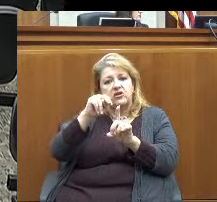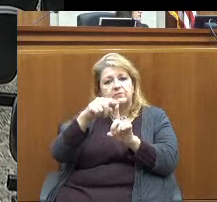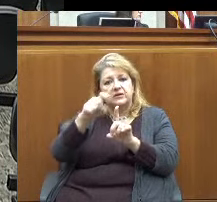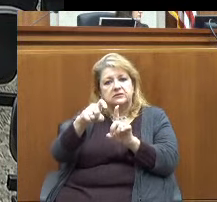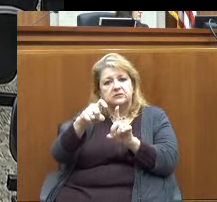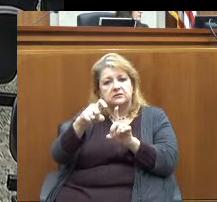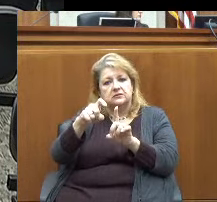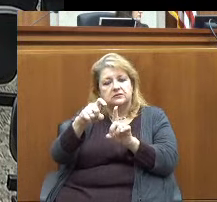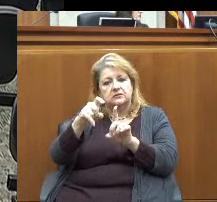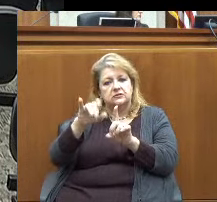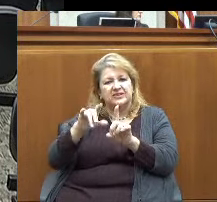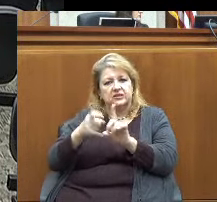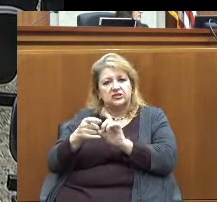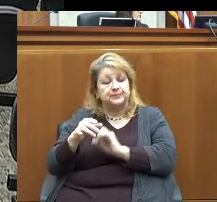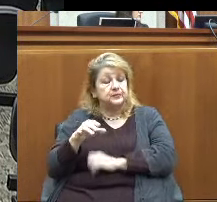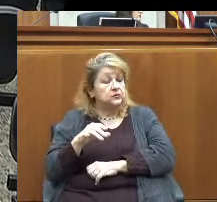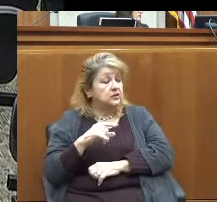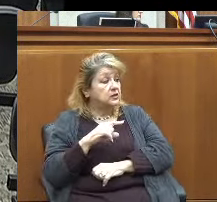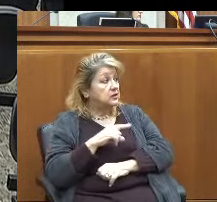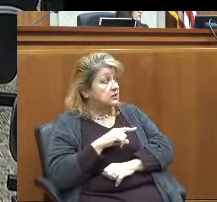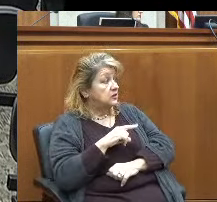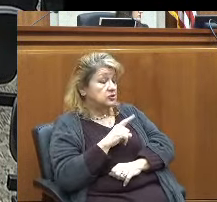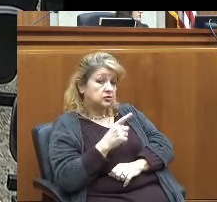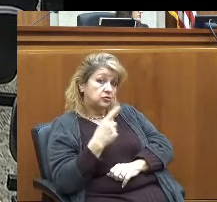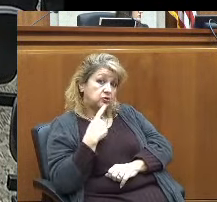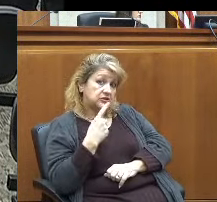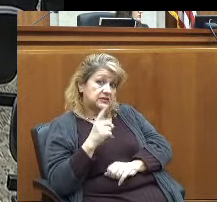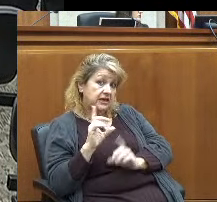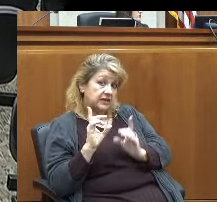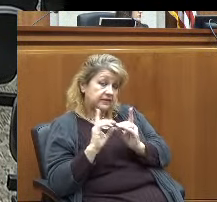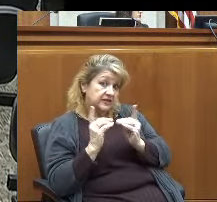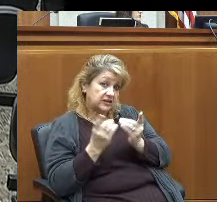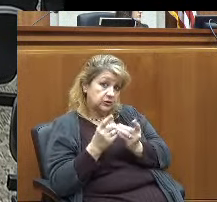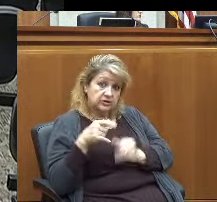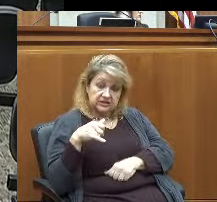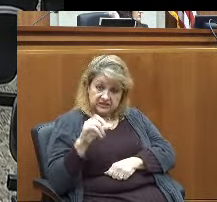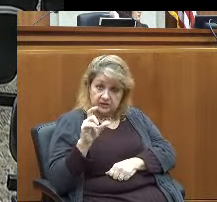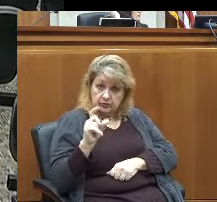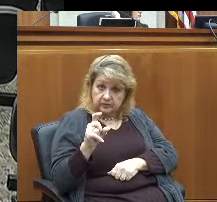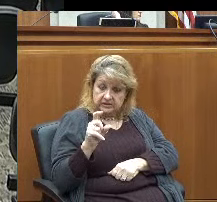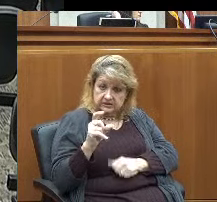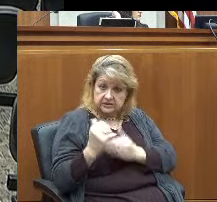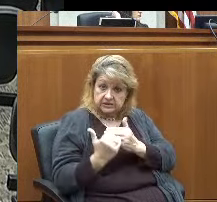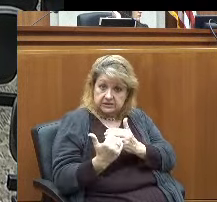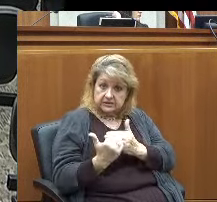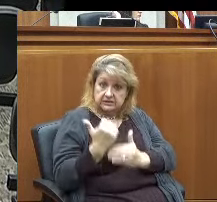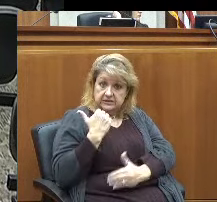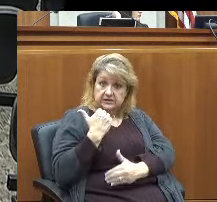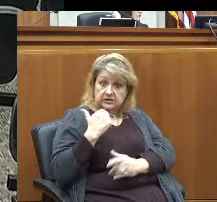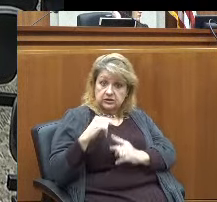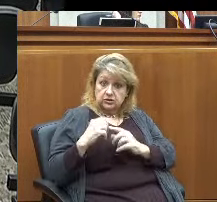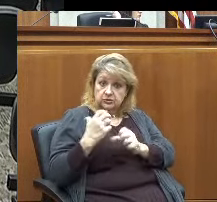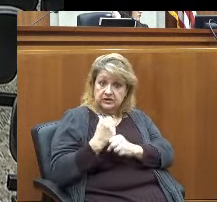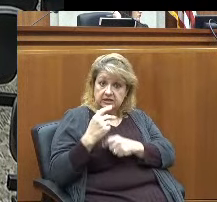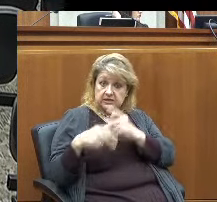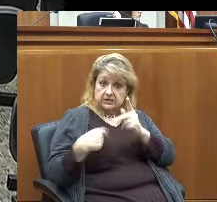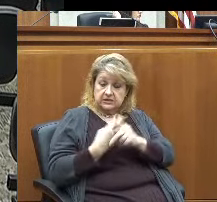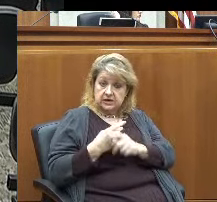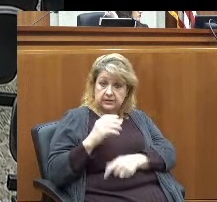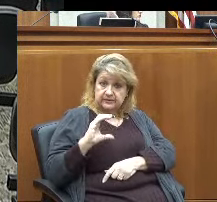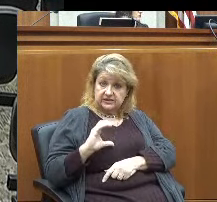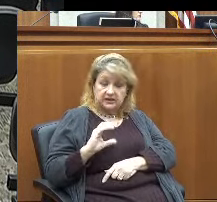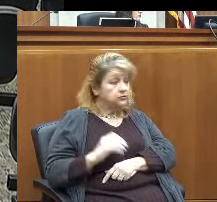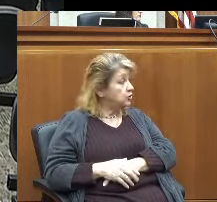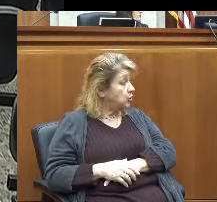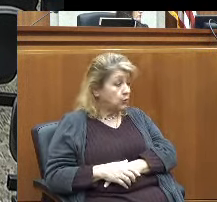Ms. Boucher? So you're saying districts still have to send it in to get a type C? Or are you